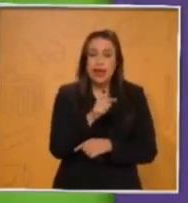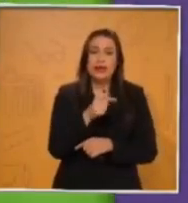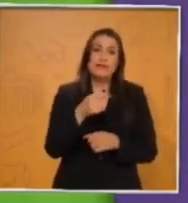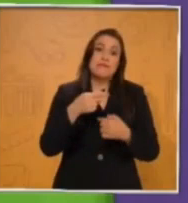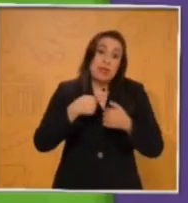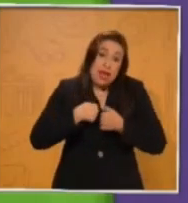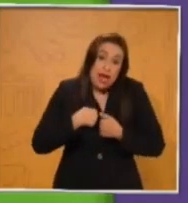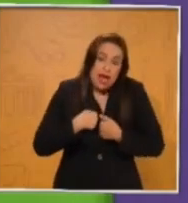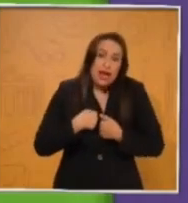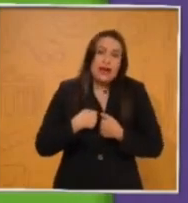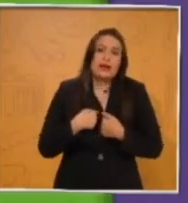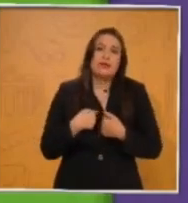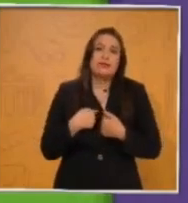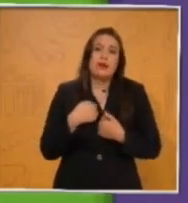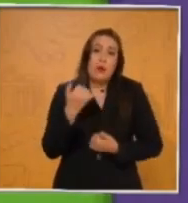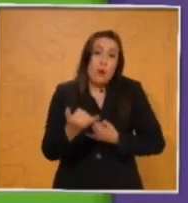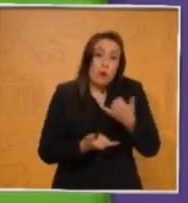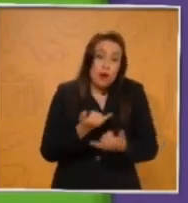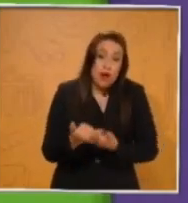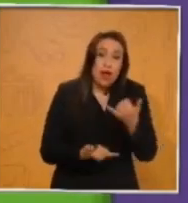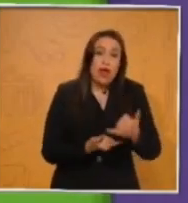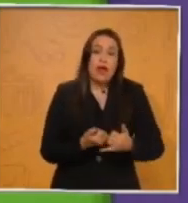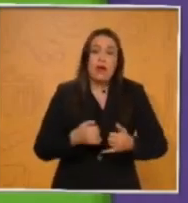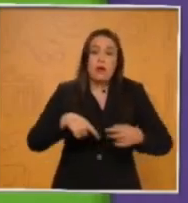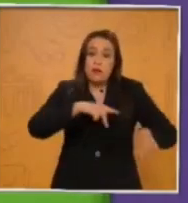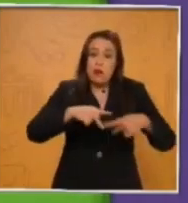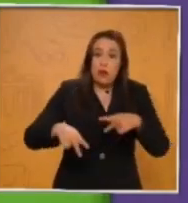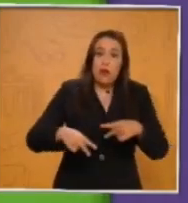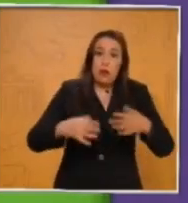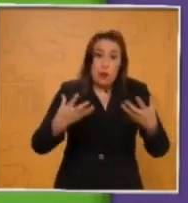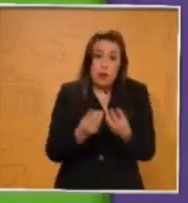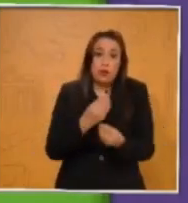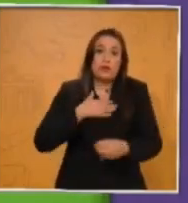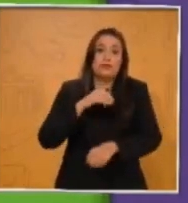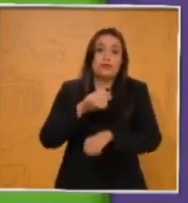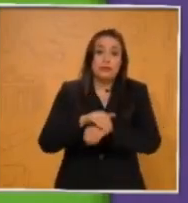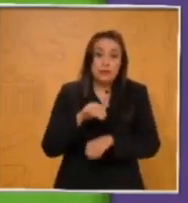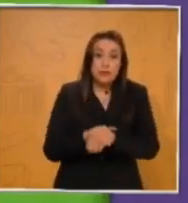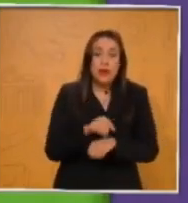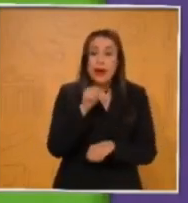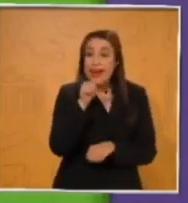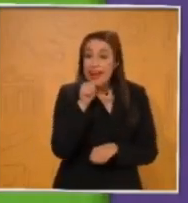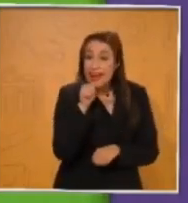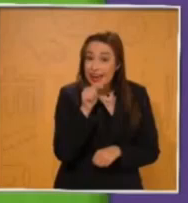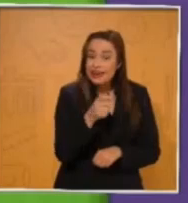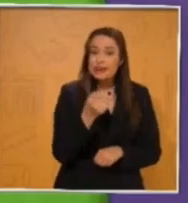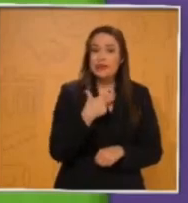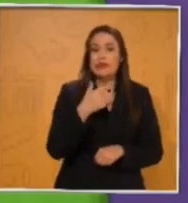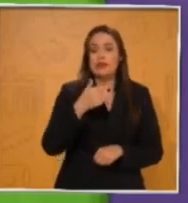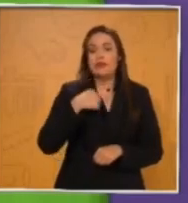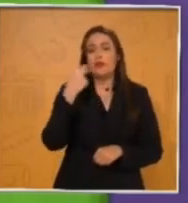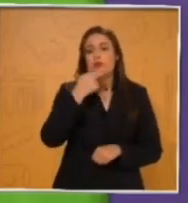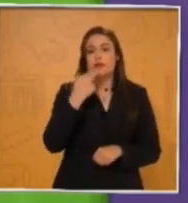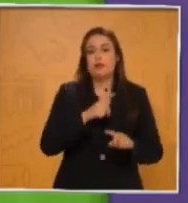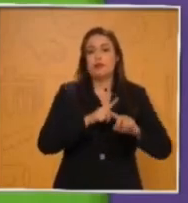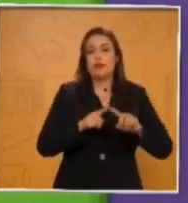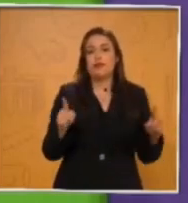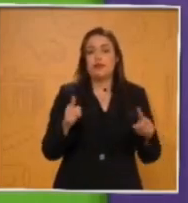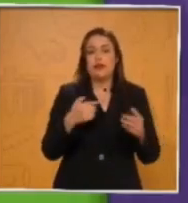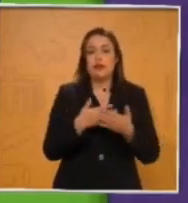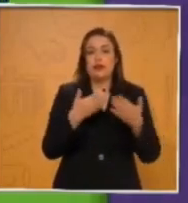play soccer with my friends, in that moment, I need the use of the